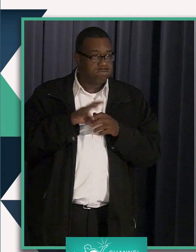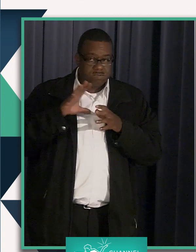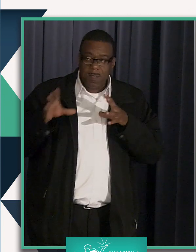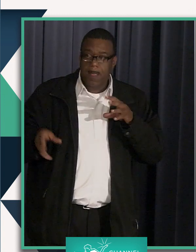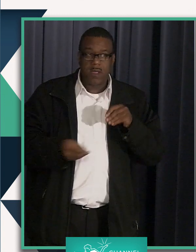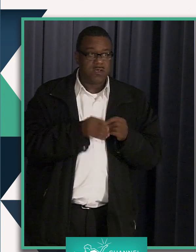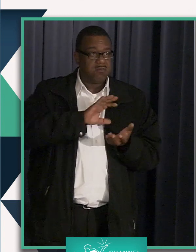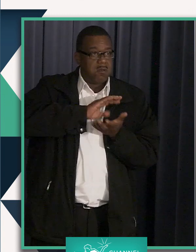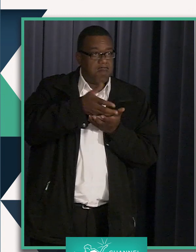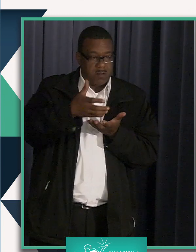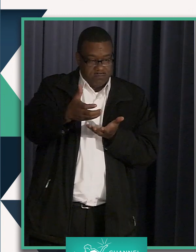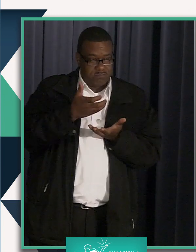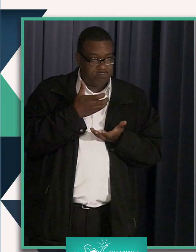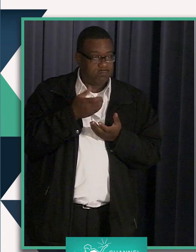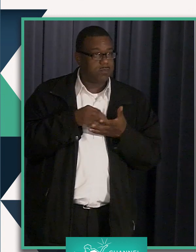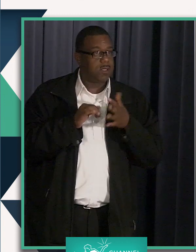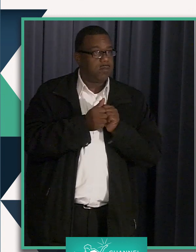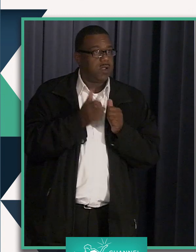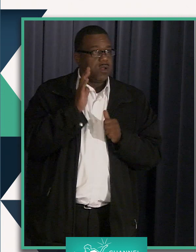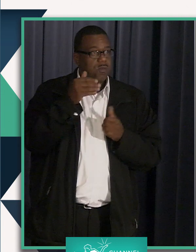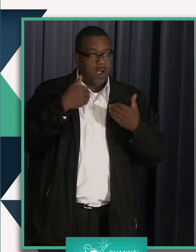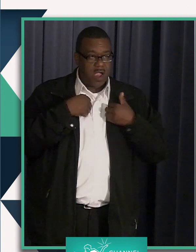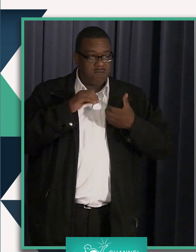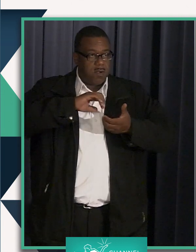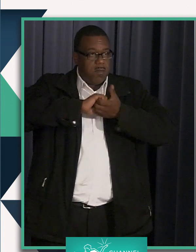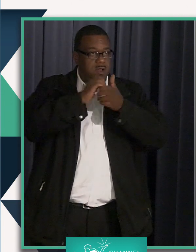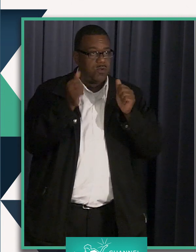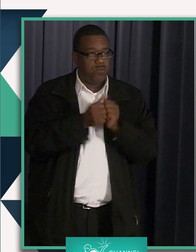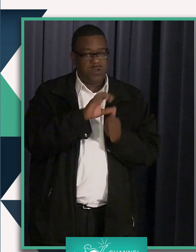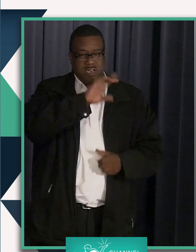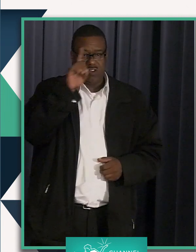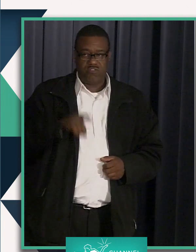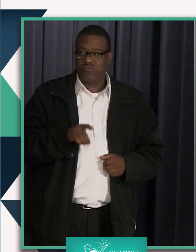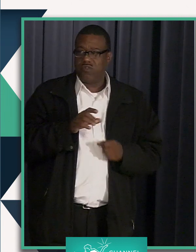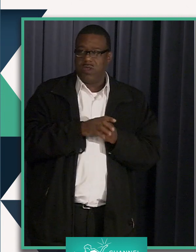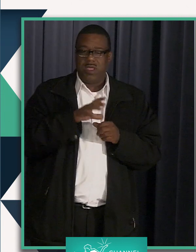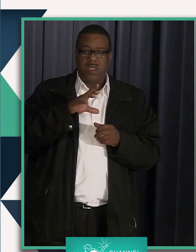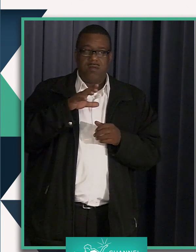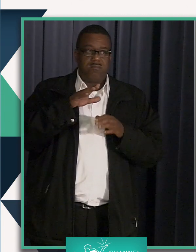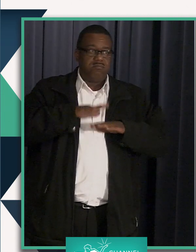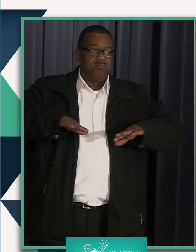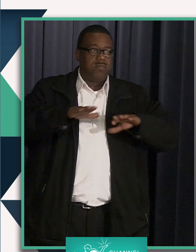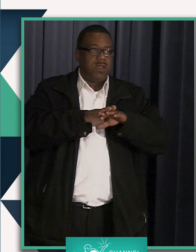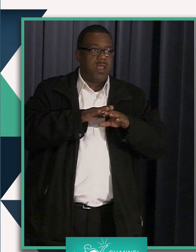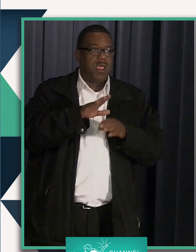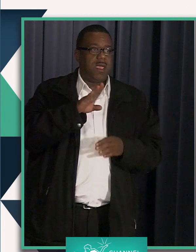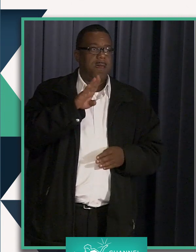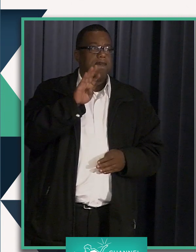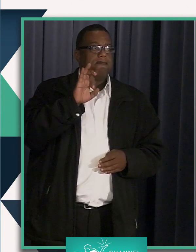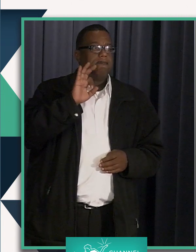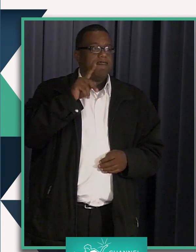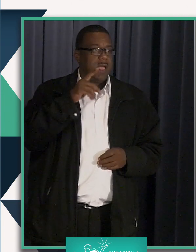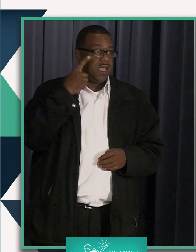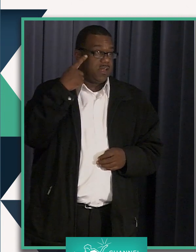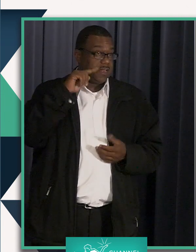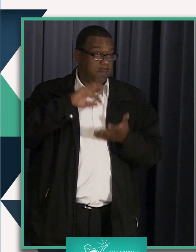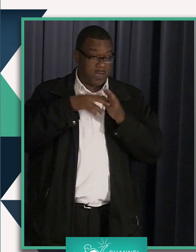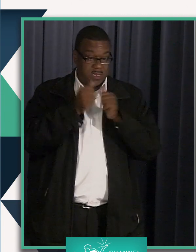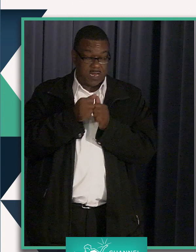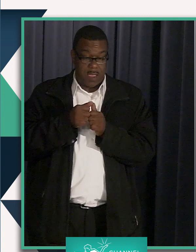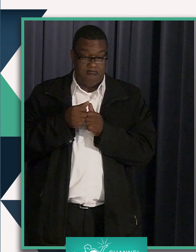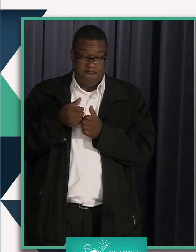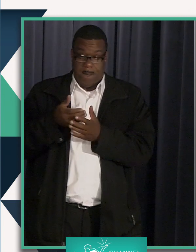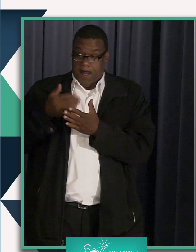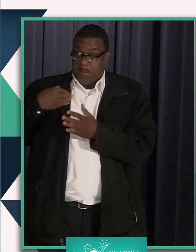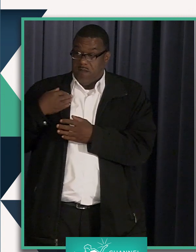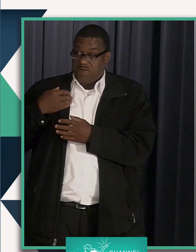to be receiving, to have some type of partnership with the Detroit Land Bank or maybe some contractors to move them from a renter